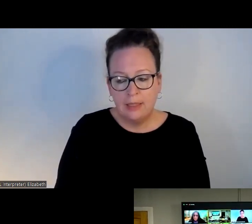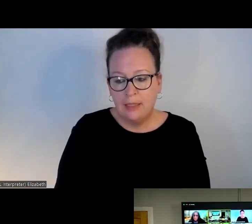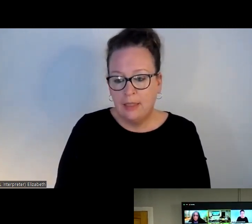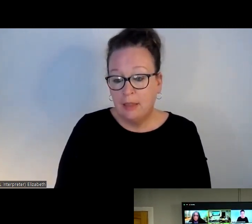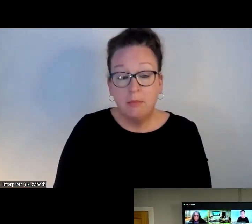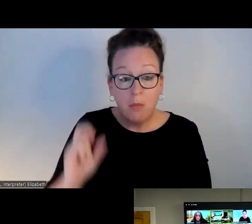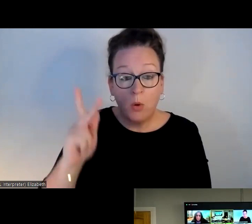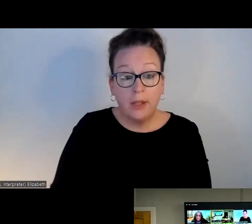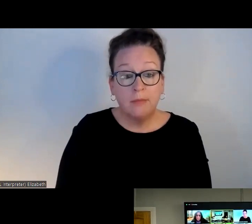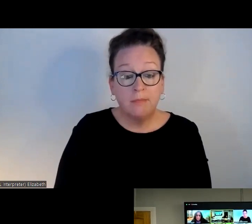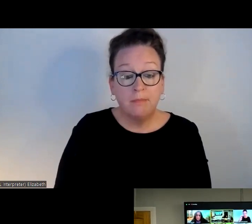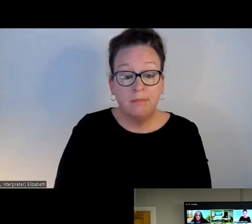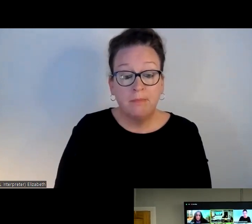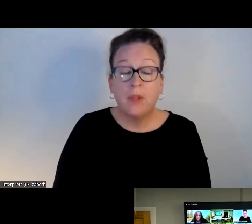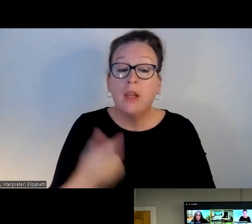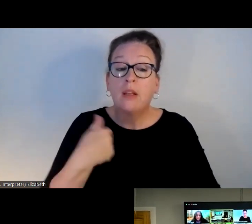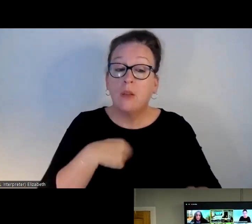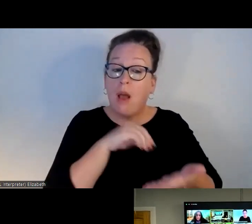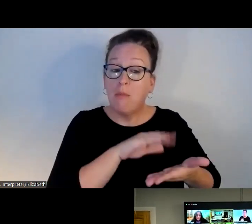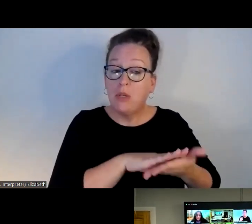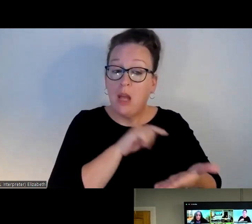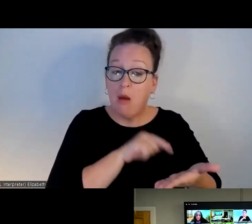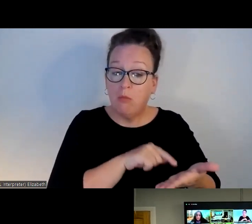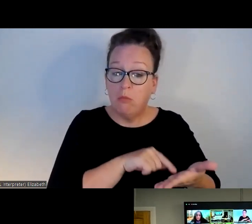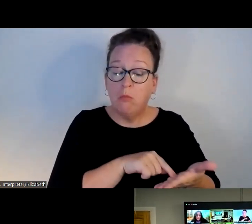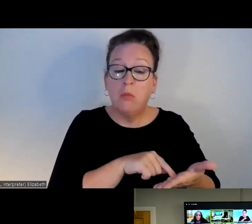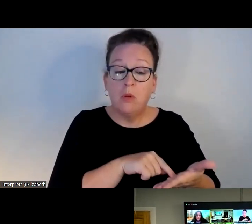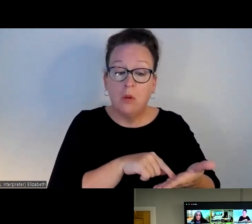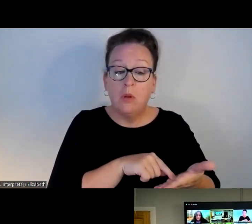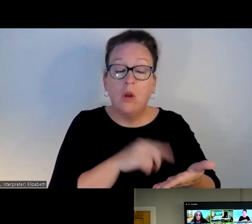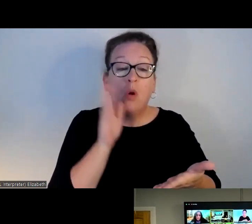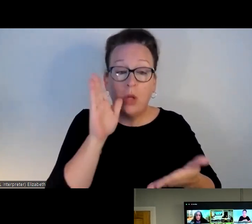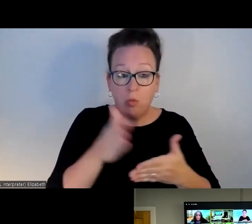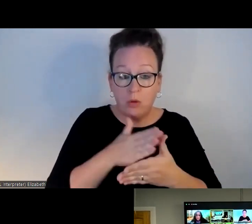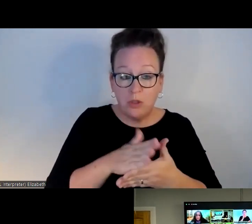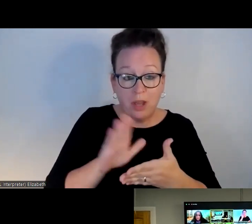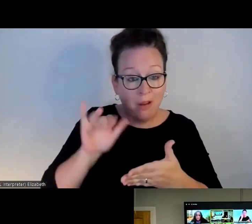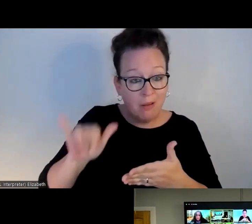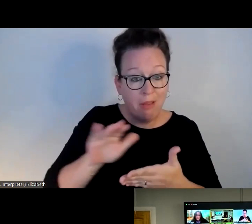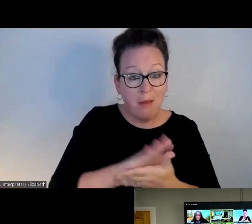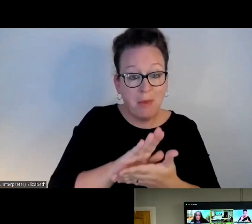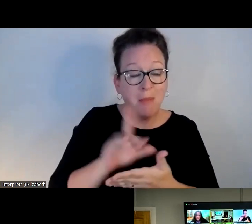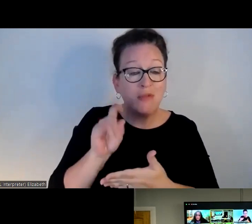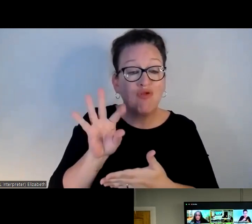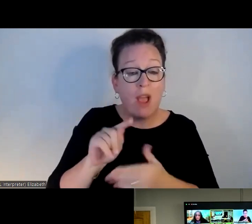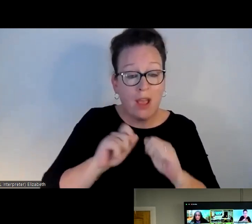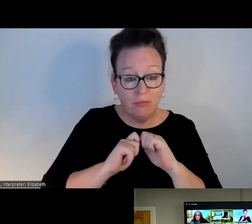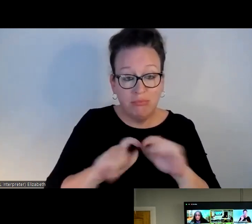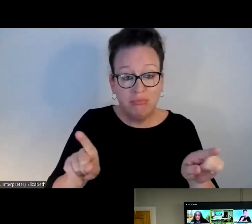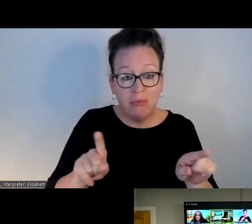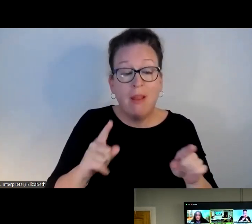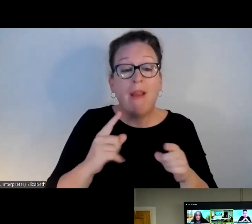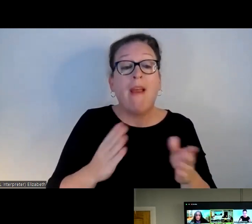Okay, so I have that we can just, so we'll share this draft and then decide at the next